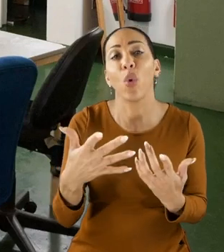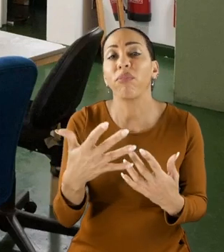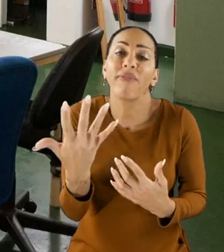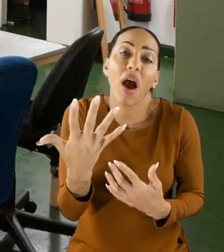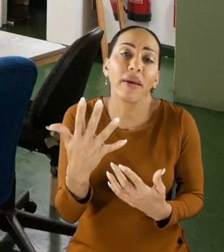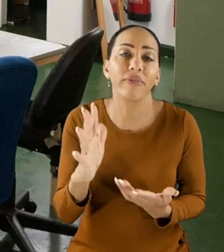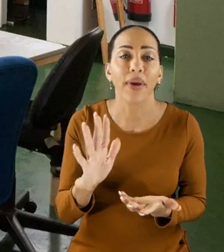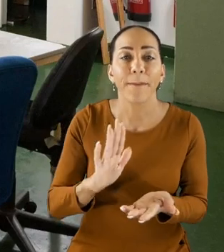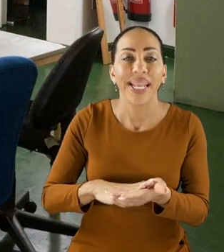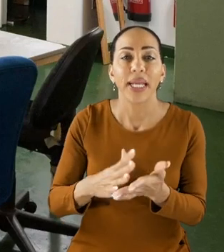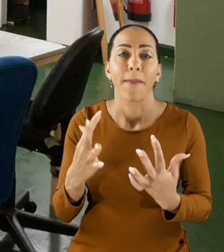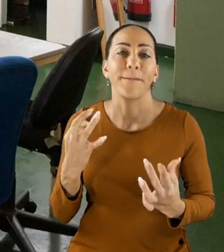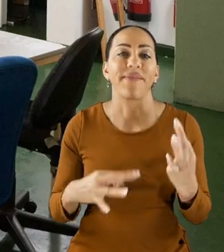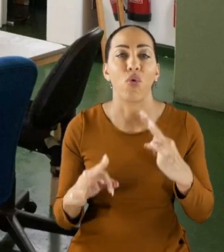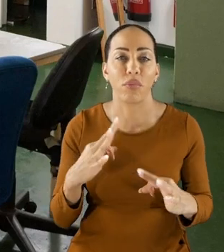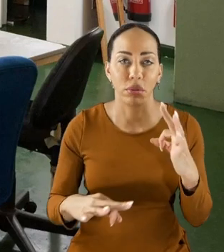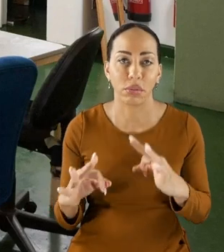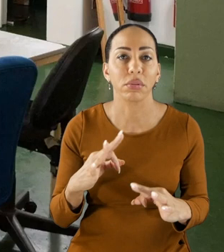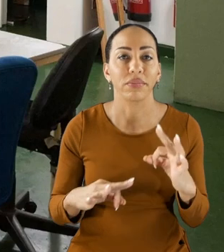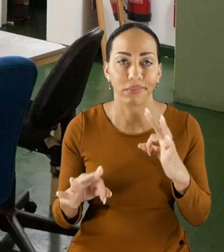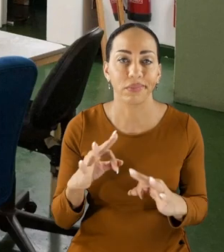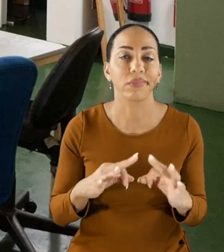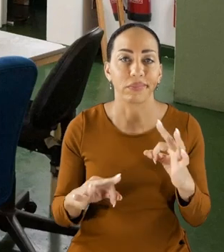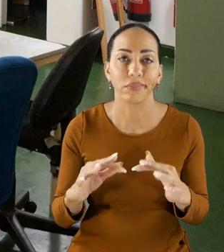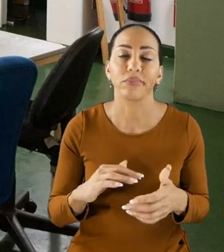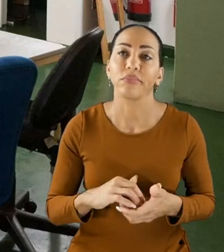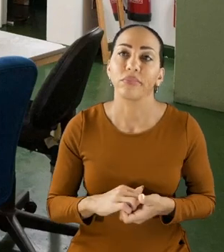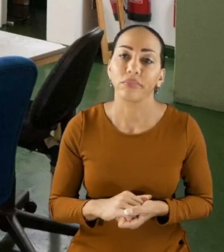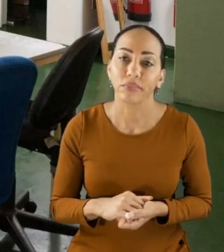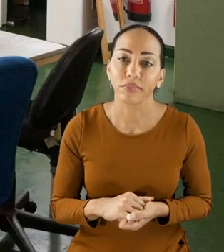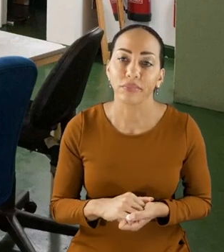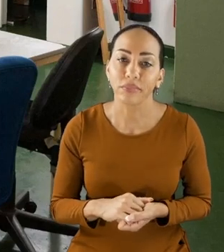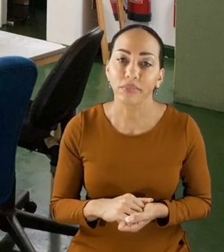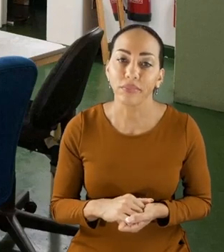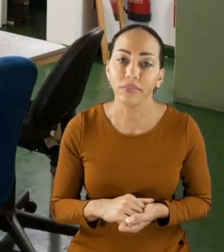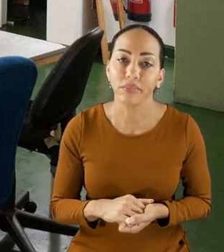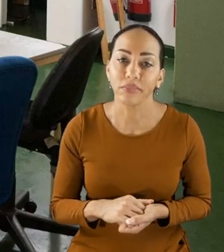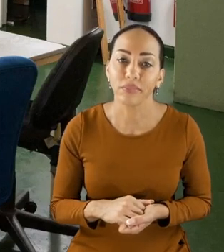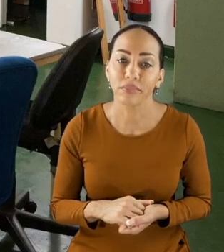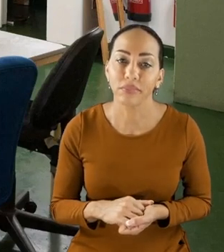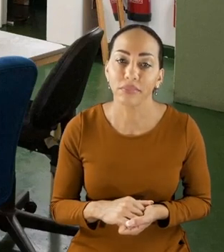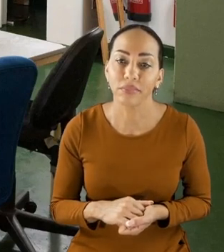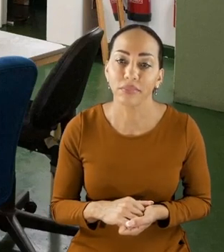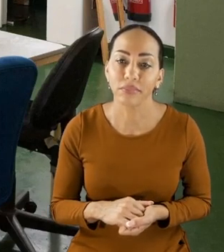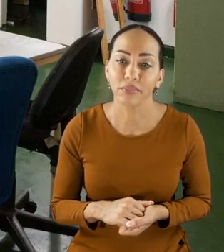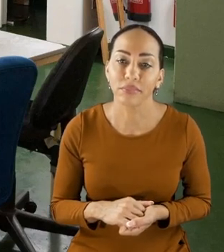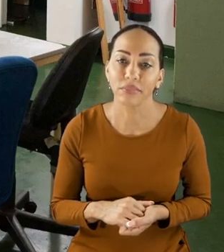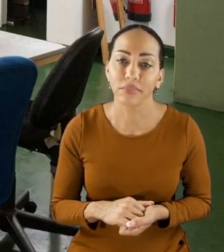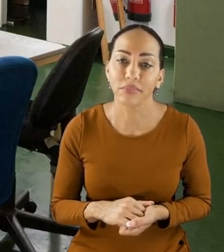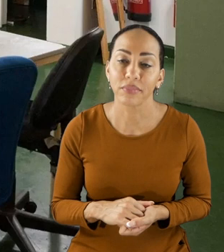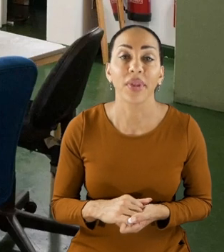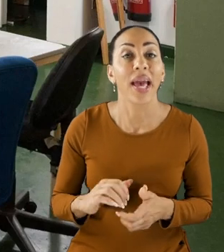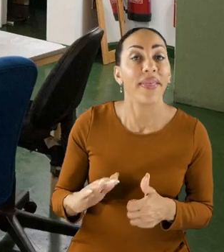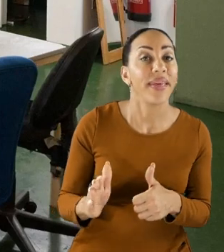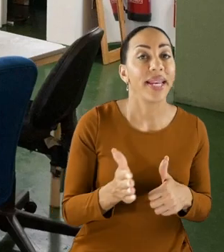a 20 minute, 15 minute, maybe 10 or sometimes even 5 minute performance that came out of that. But